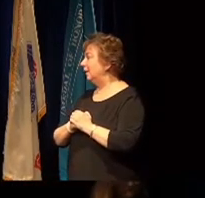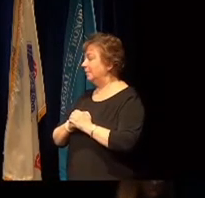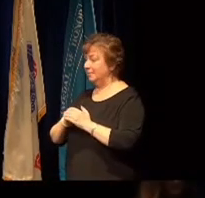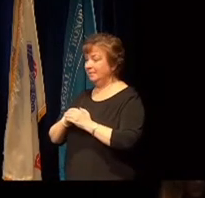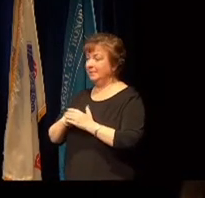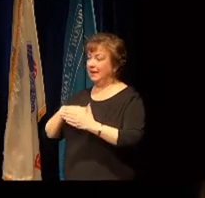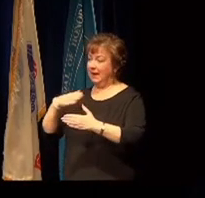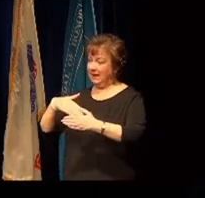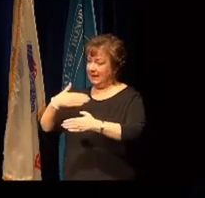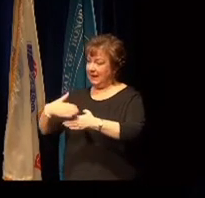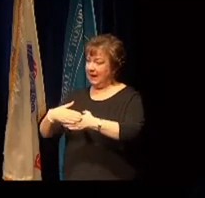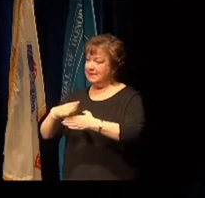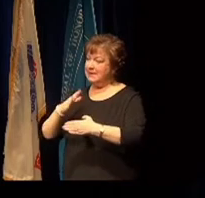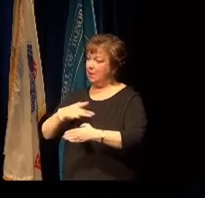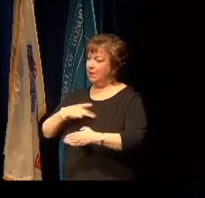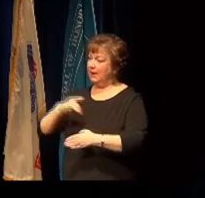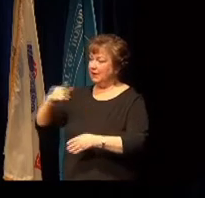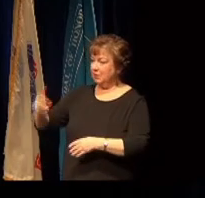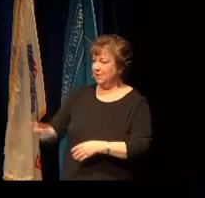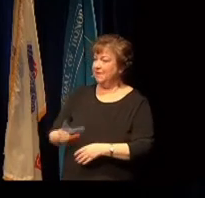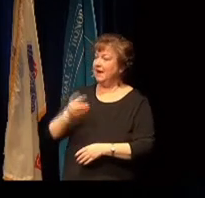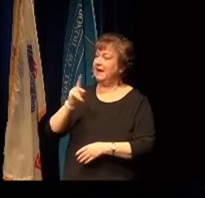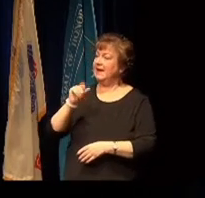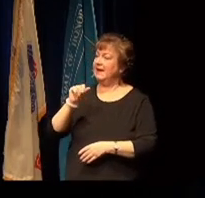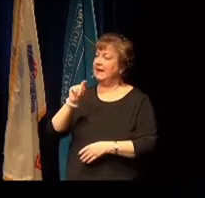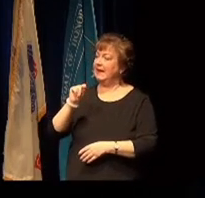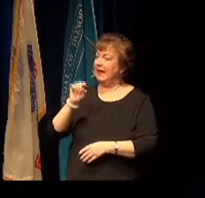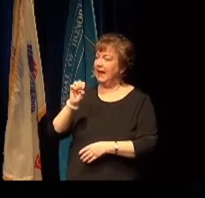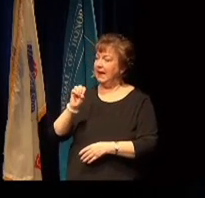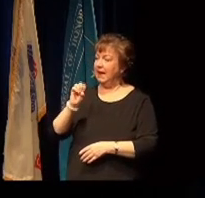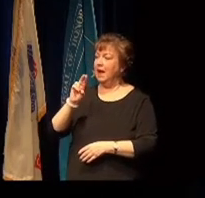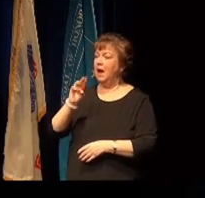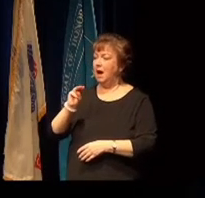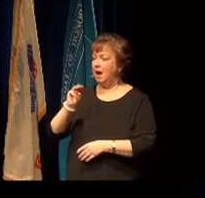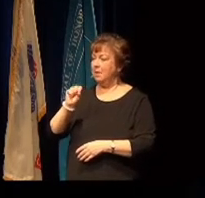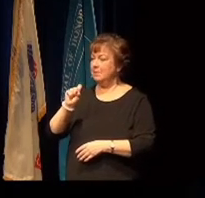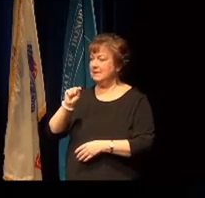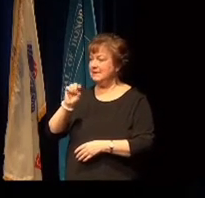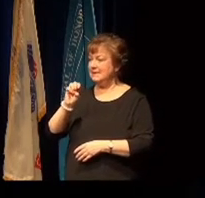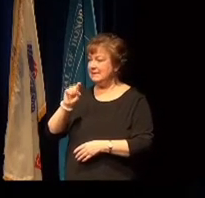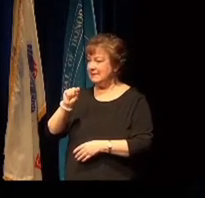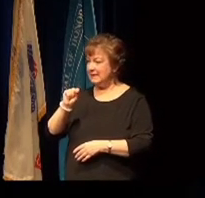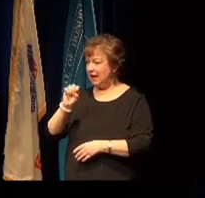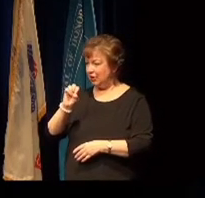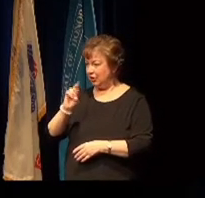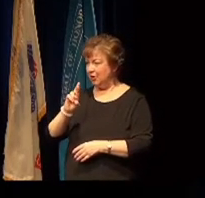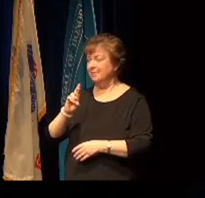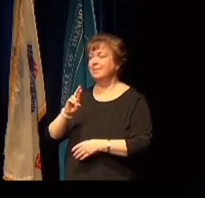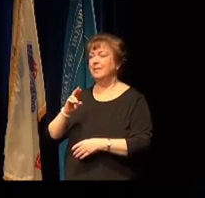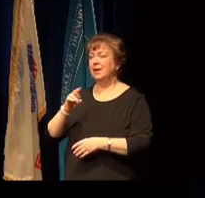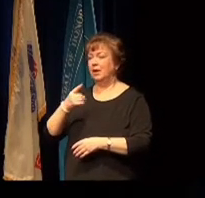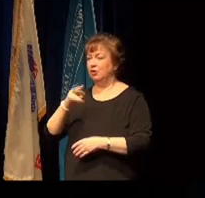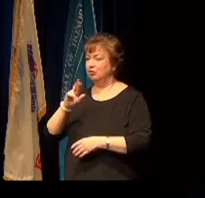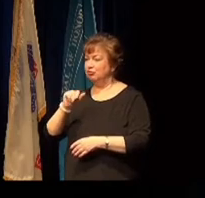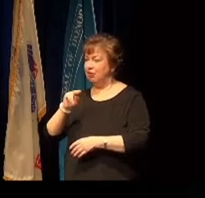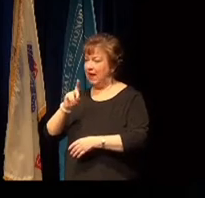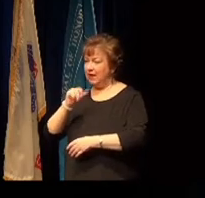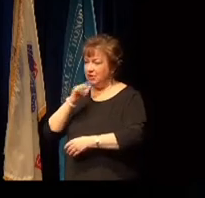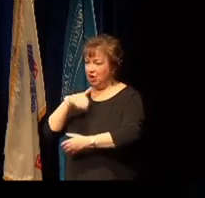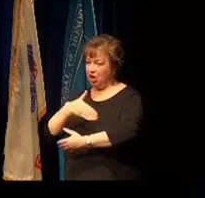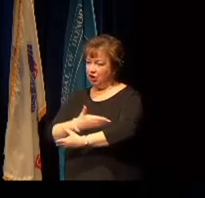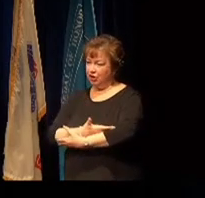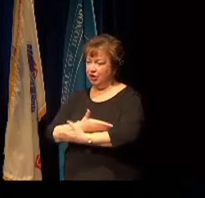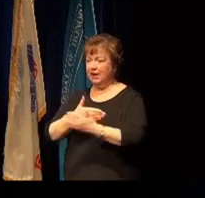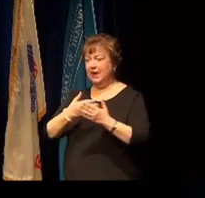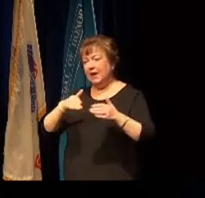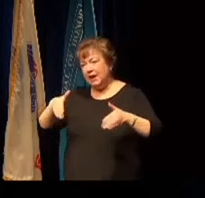Next, I'd like to invite Kate Umstetter, who's Gary's granddaughter, and she's going to bring some of the other grandchildren and introduce them to you. So,